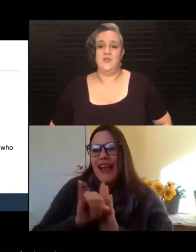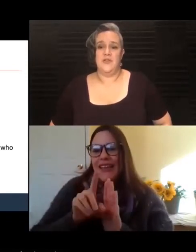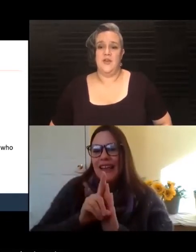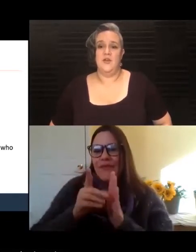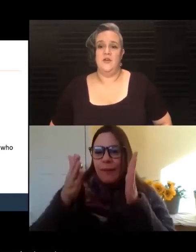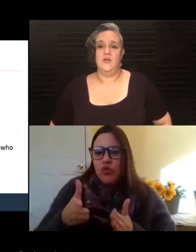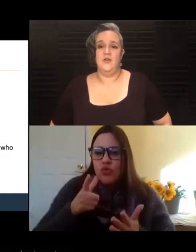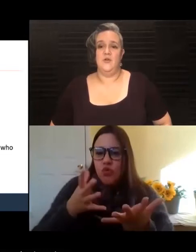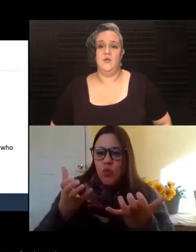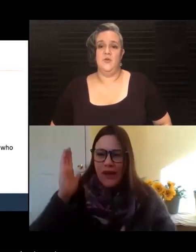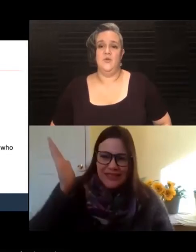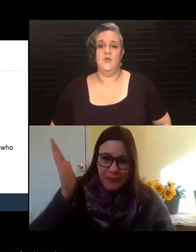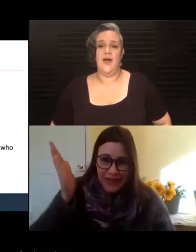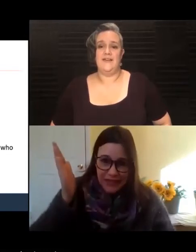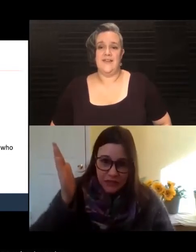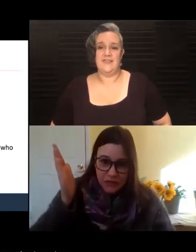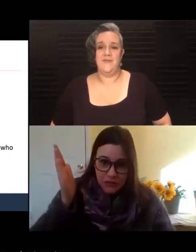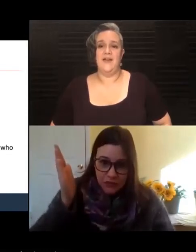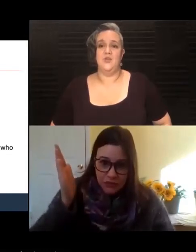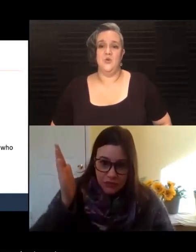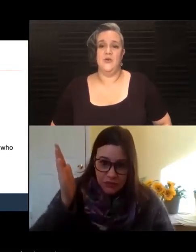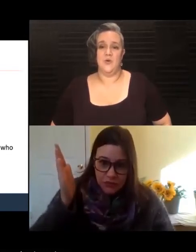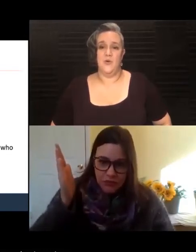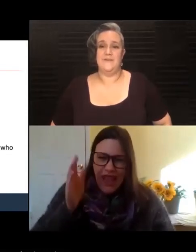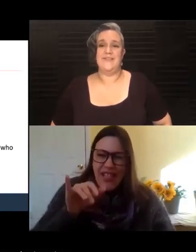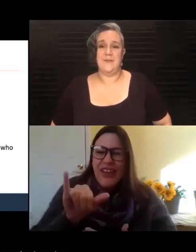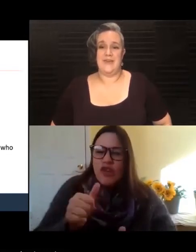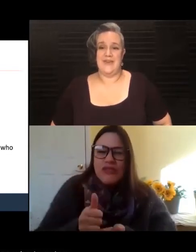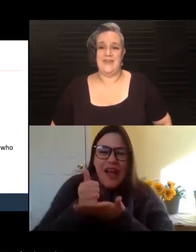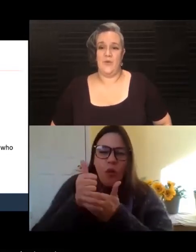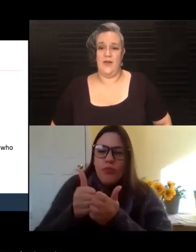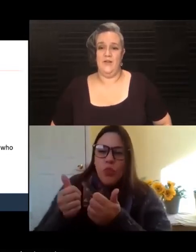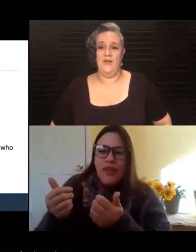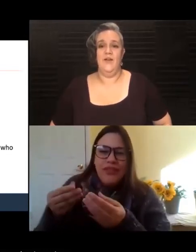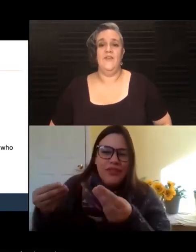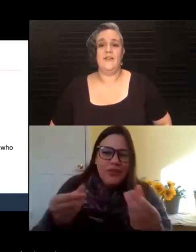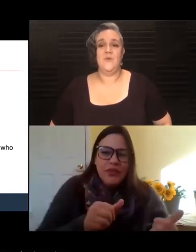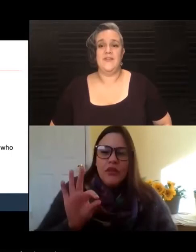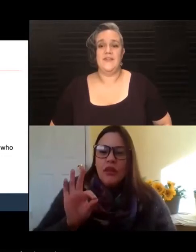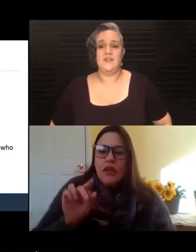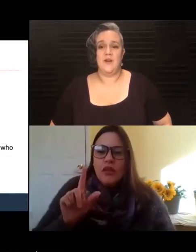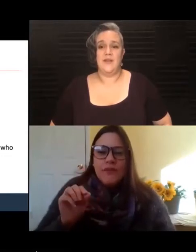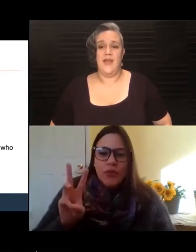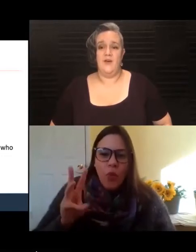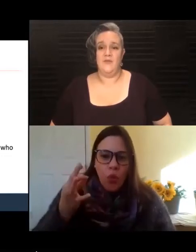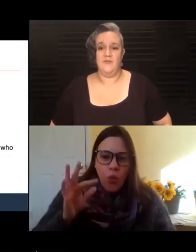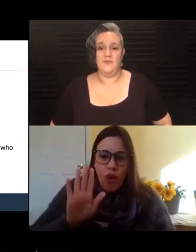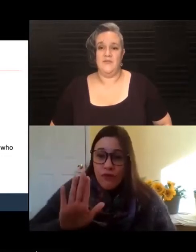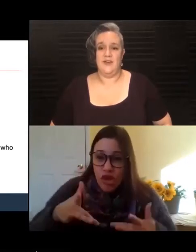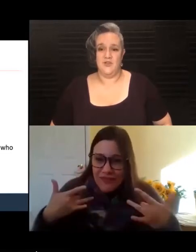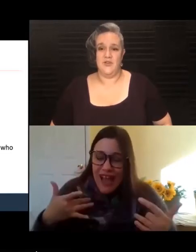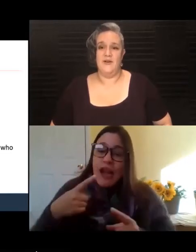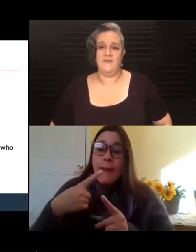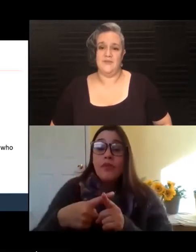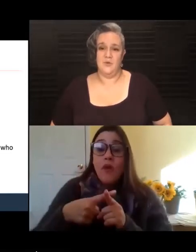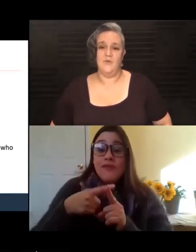a person who identifies who is going to be speaking as well. That's one thing that's incredibly helpful to make